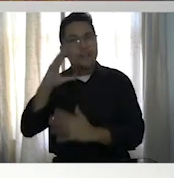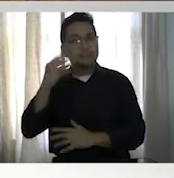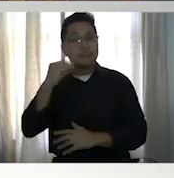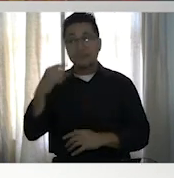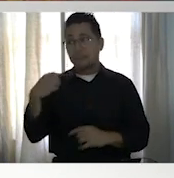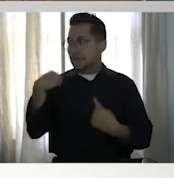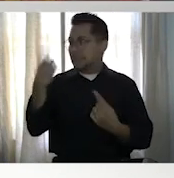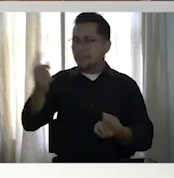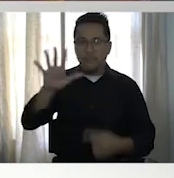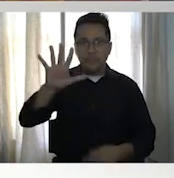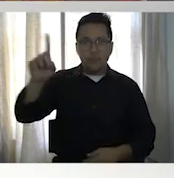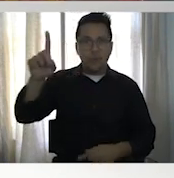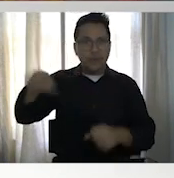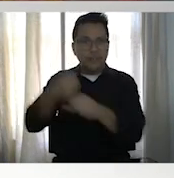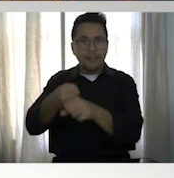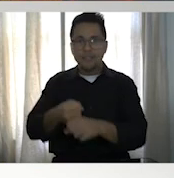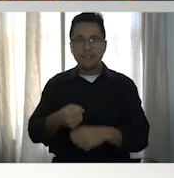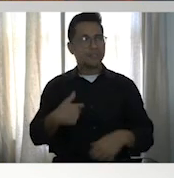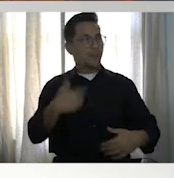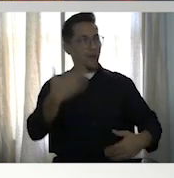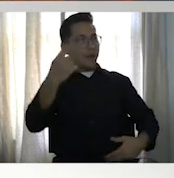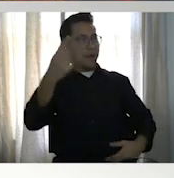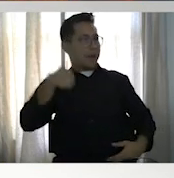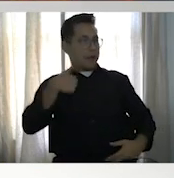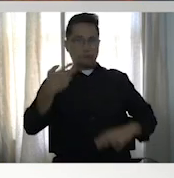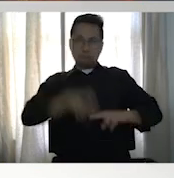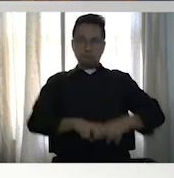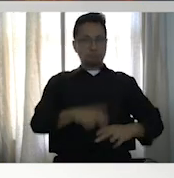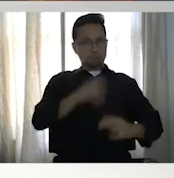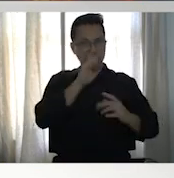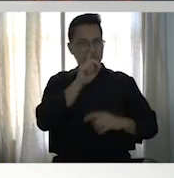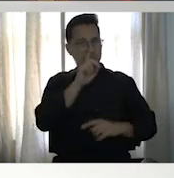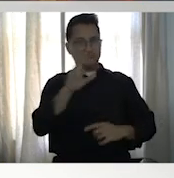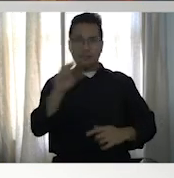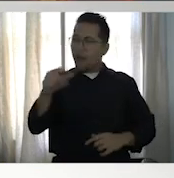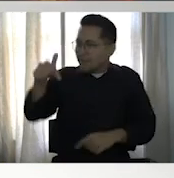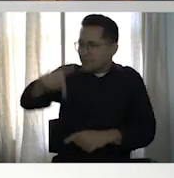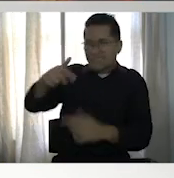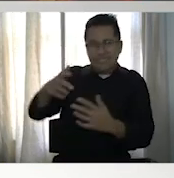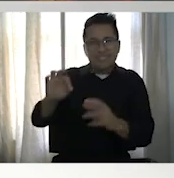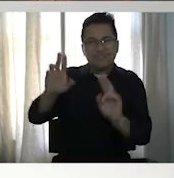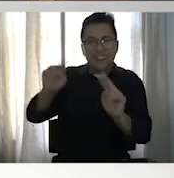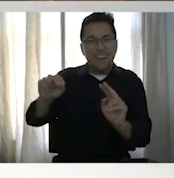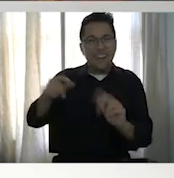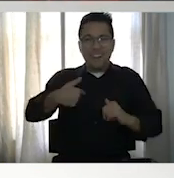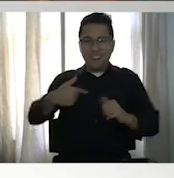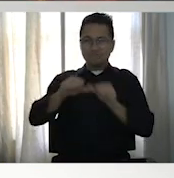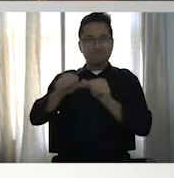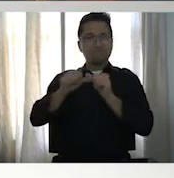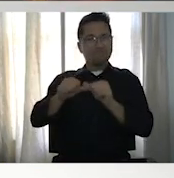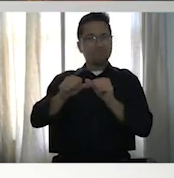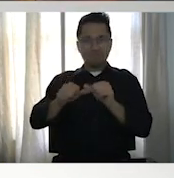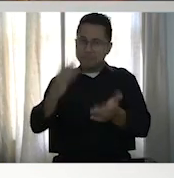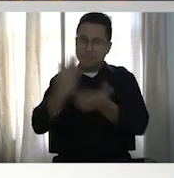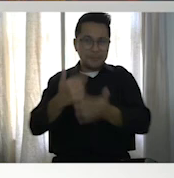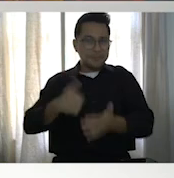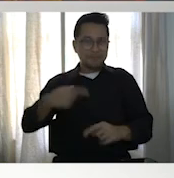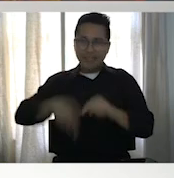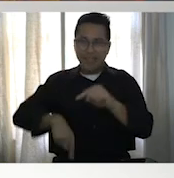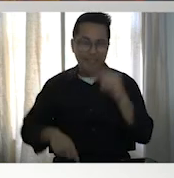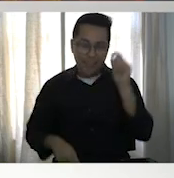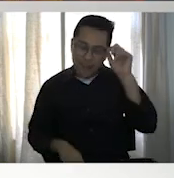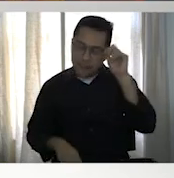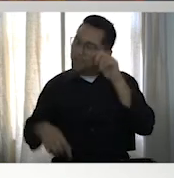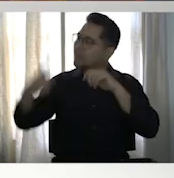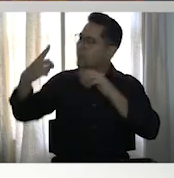years. Why doesn't this lady just sit down and be quiet? Because it's just too much fun. I can't stop. I think there was one other thing we kind of